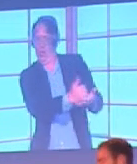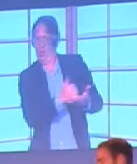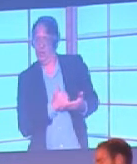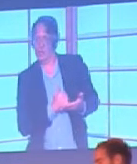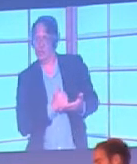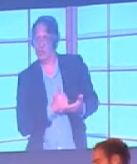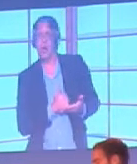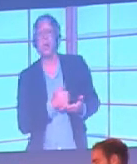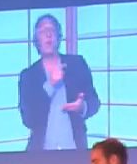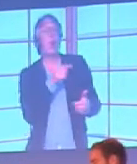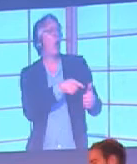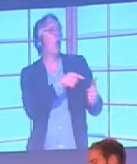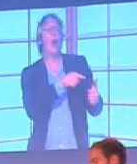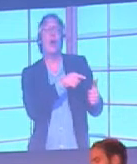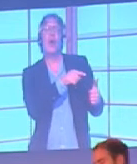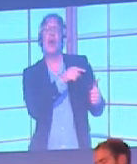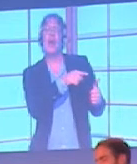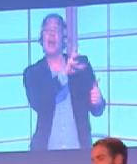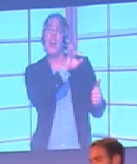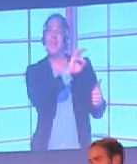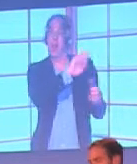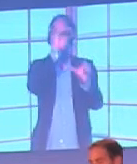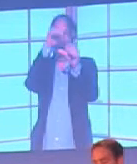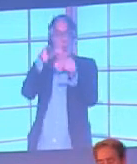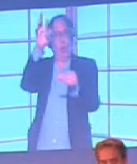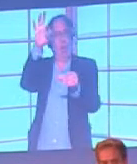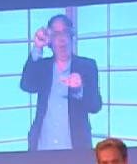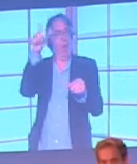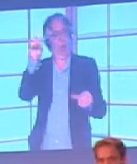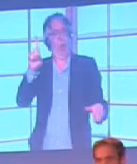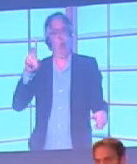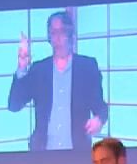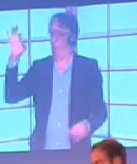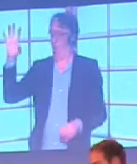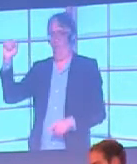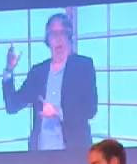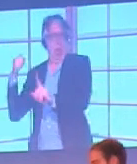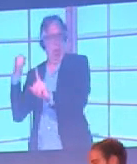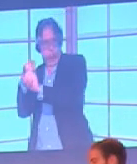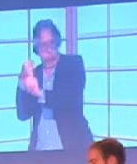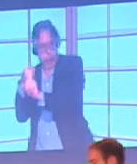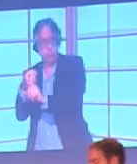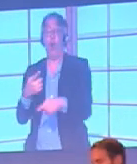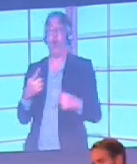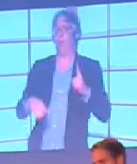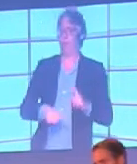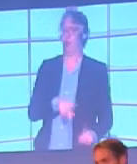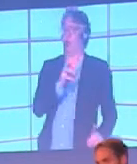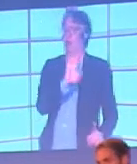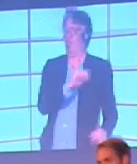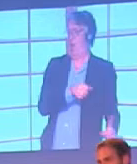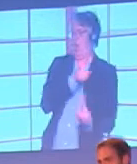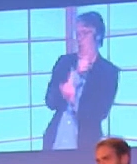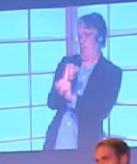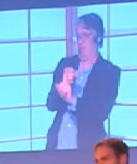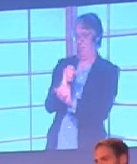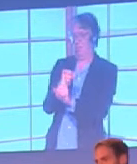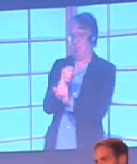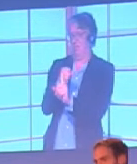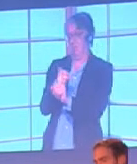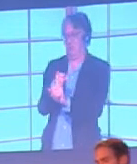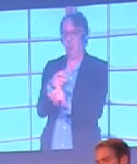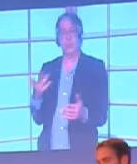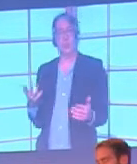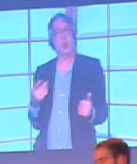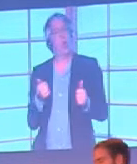part of UEFA, because together we can push the stadiums with the state and with other stakeholders. So we believe in stakeholder